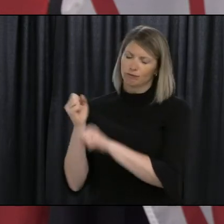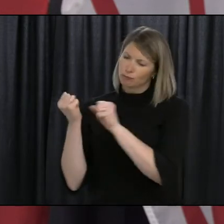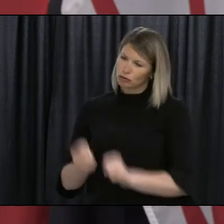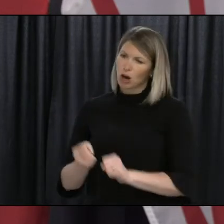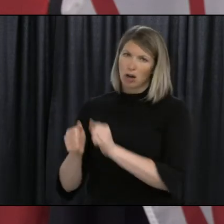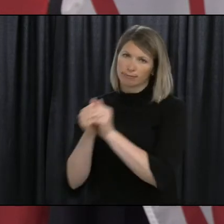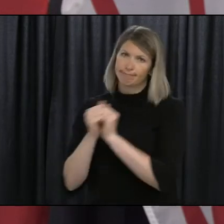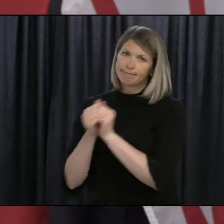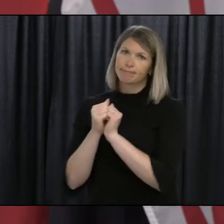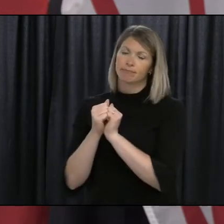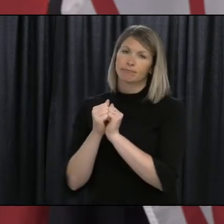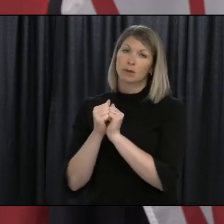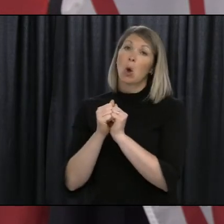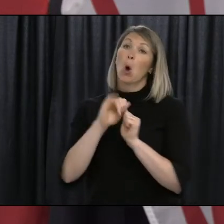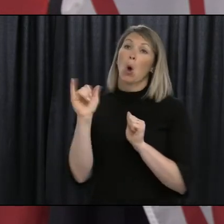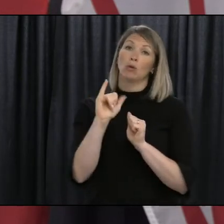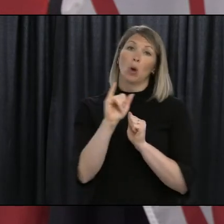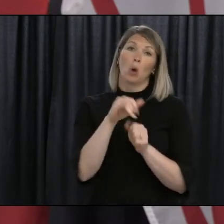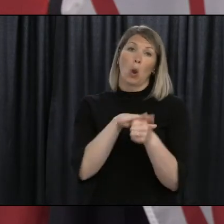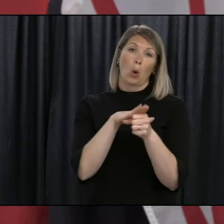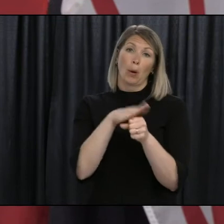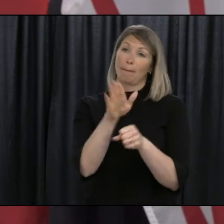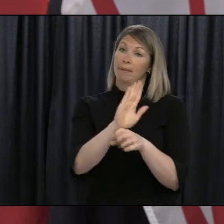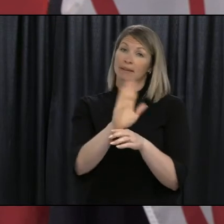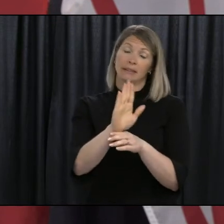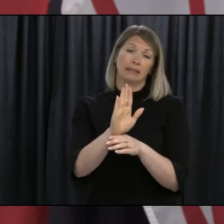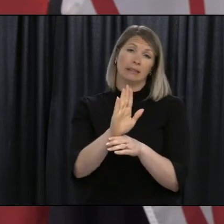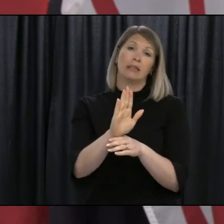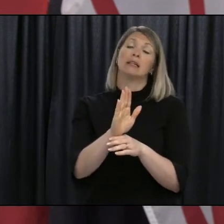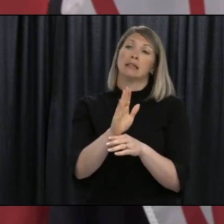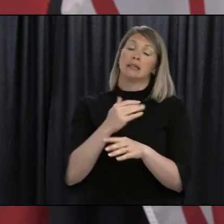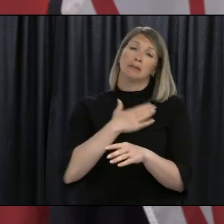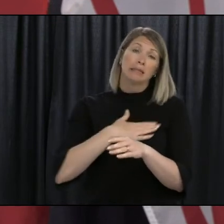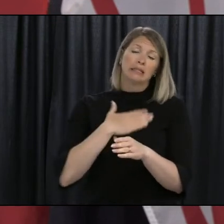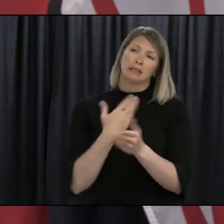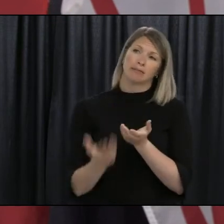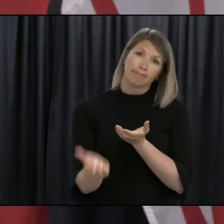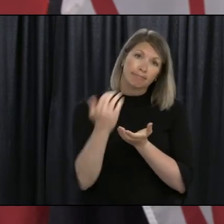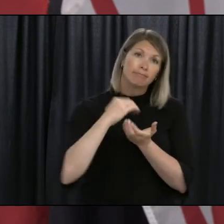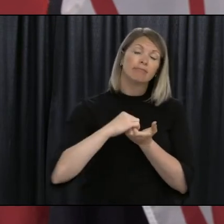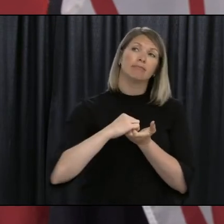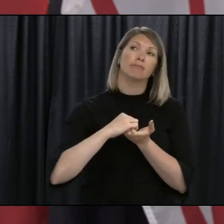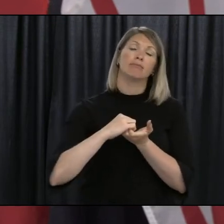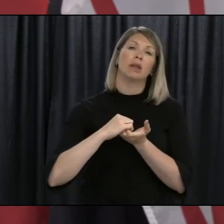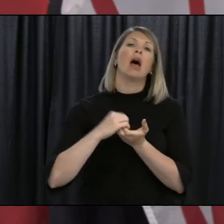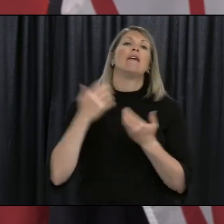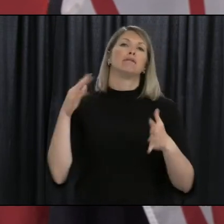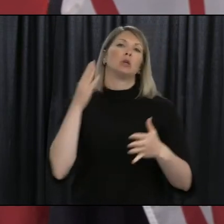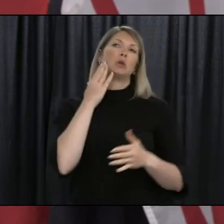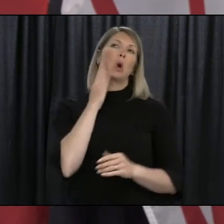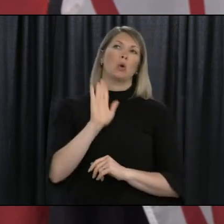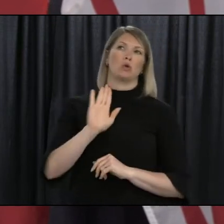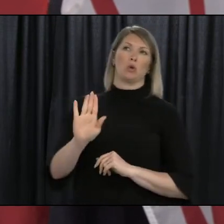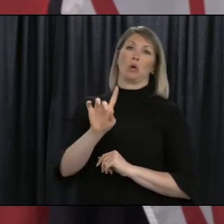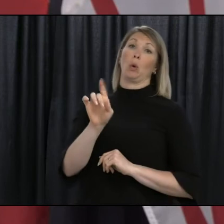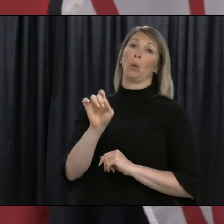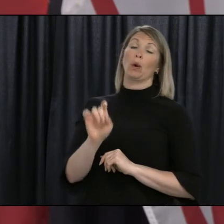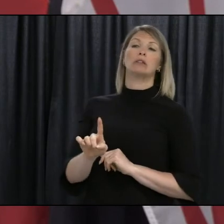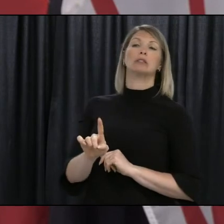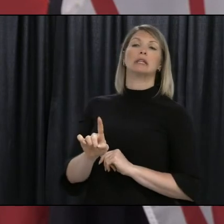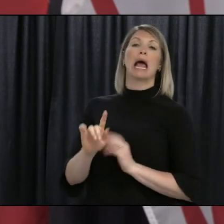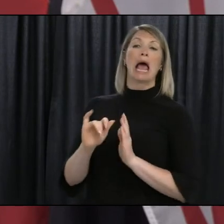through this. To more directly answer your question, I fully anticipate that in the shorter